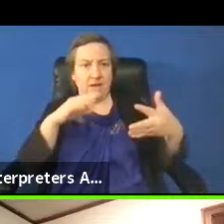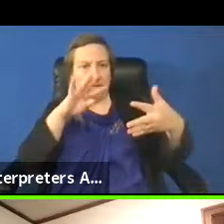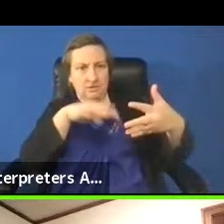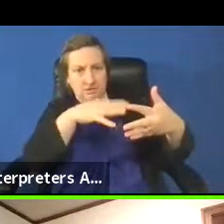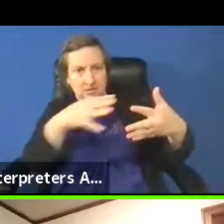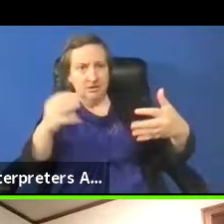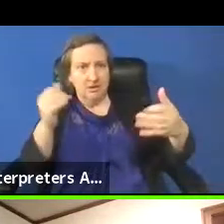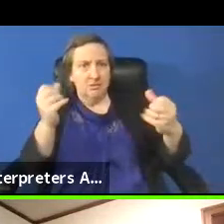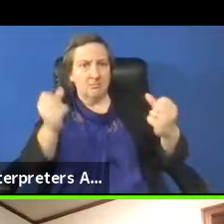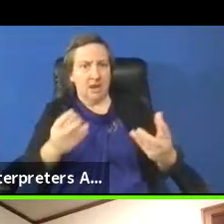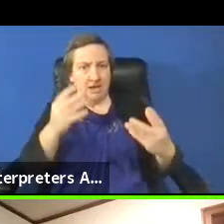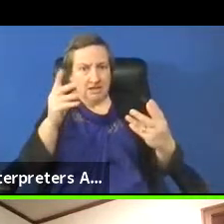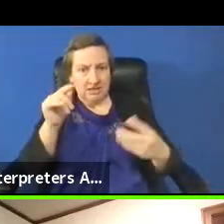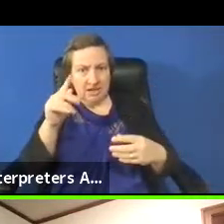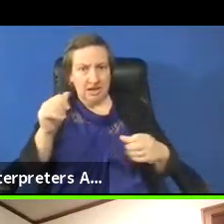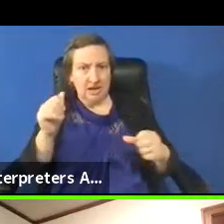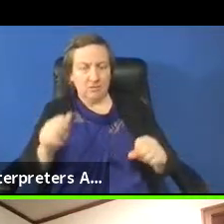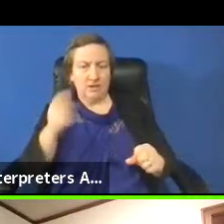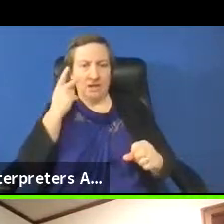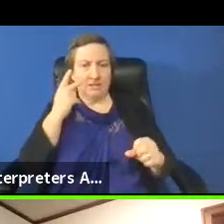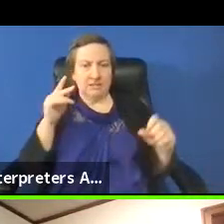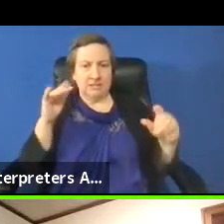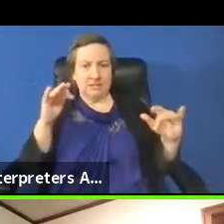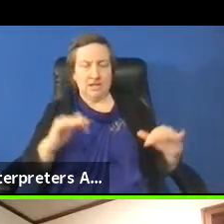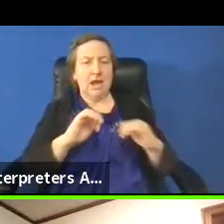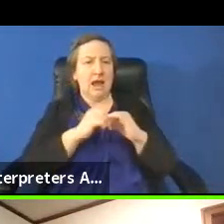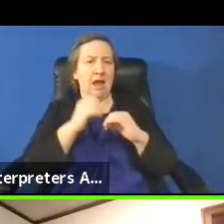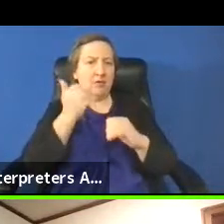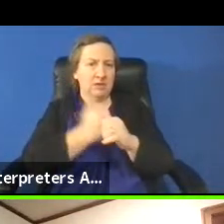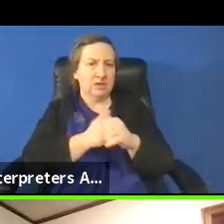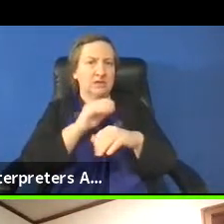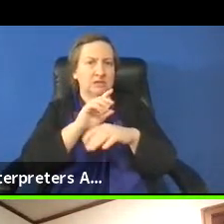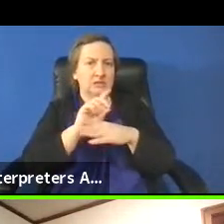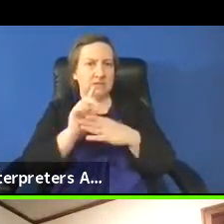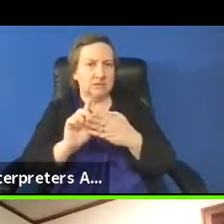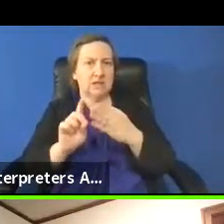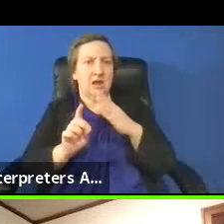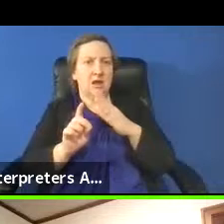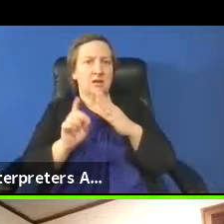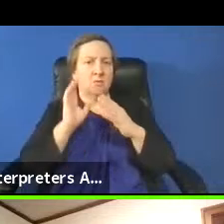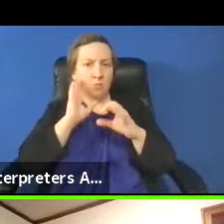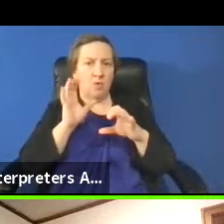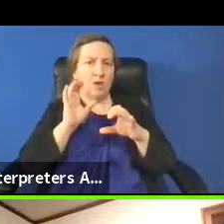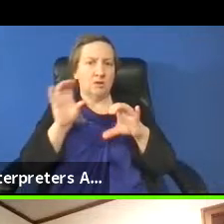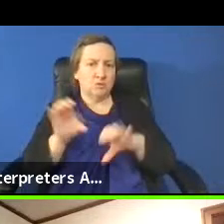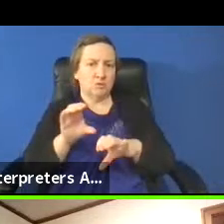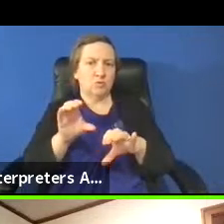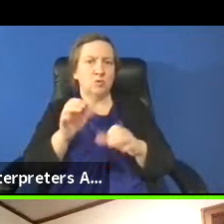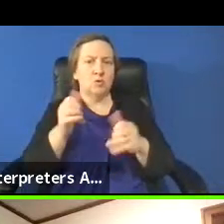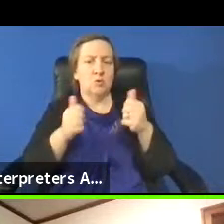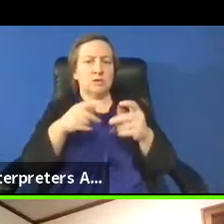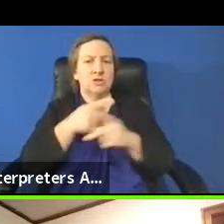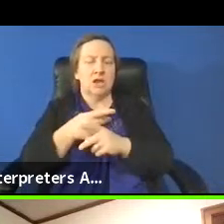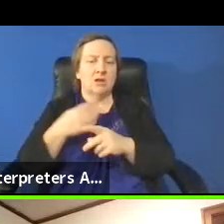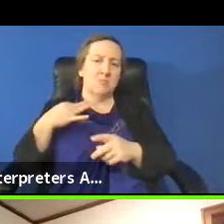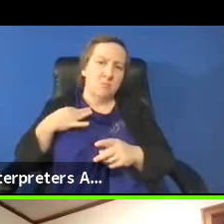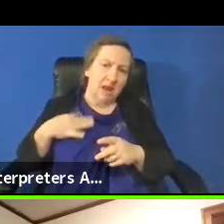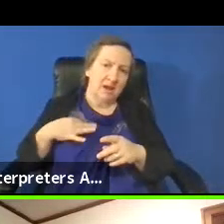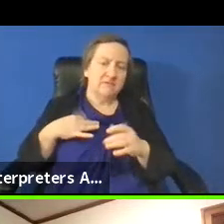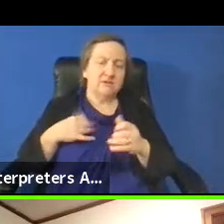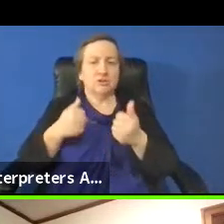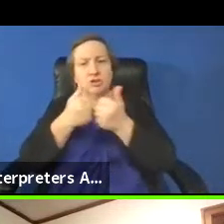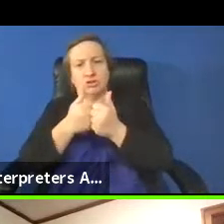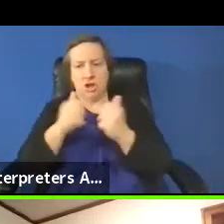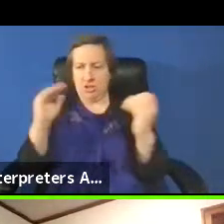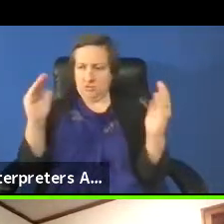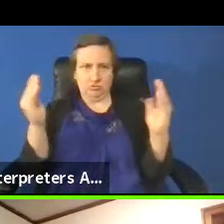of this data. We can really see now how each design option is performing and what kind of benefits and challenges it has.